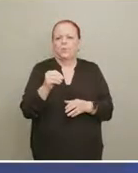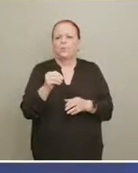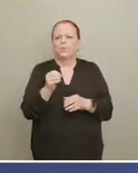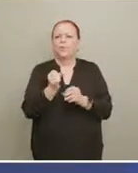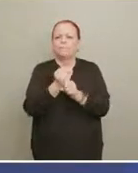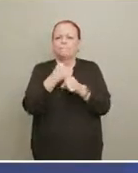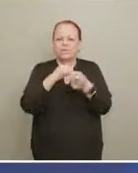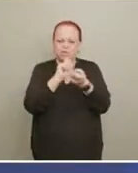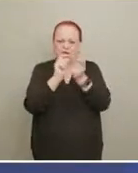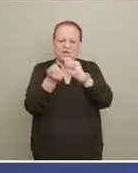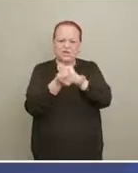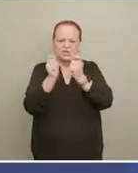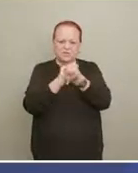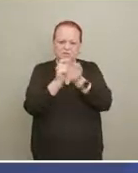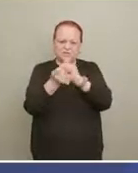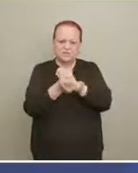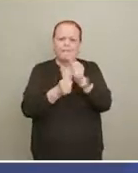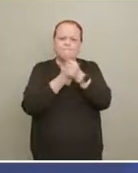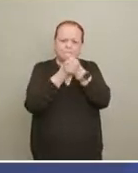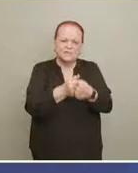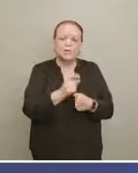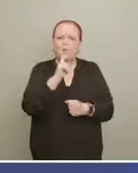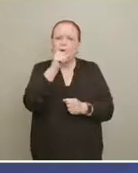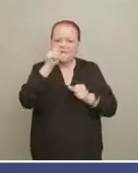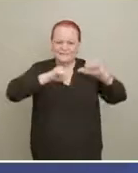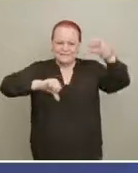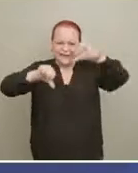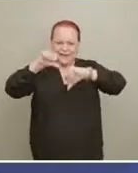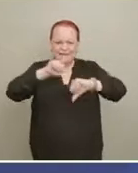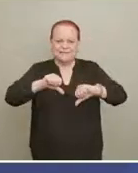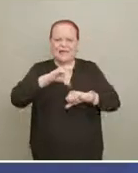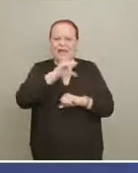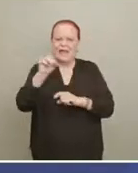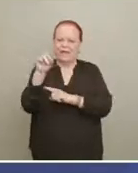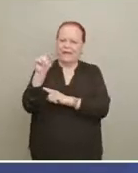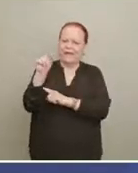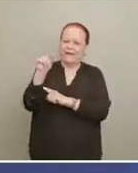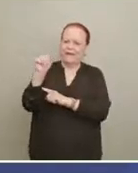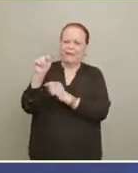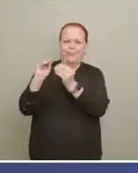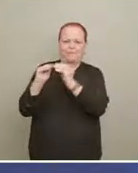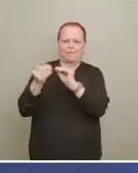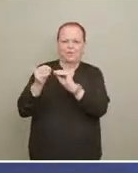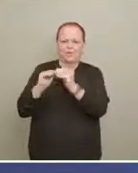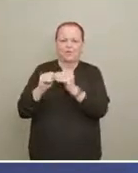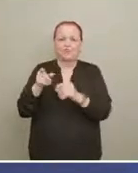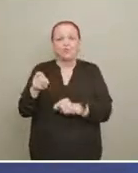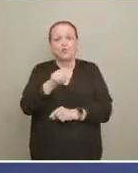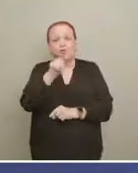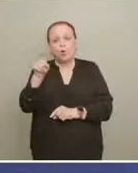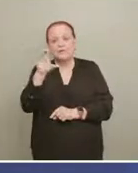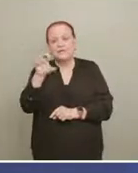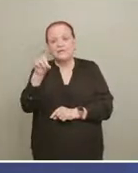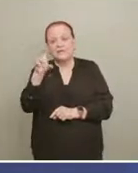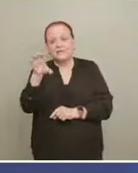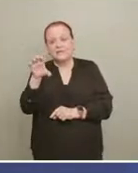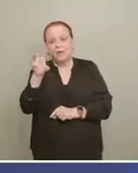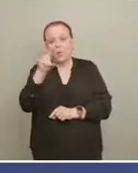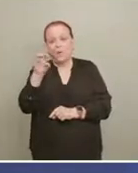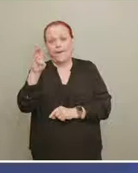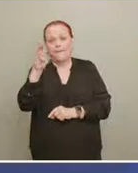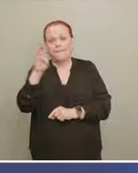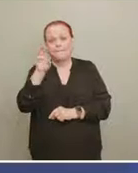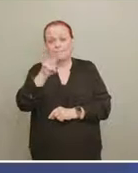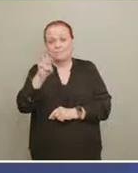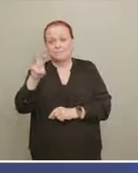to guidance based on real science and based on data. If you go on the CDC website, the section that